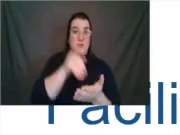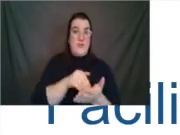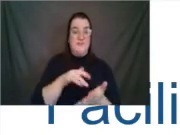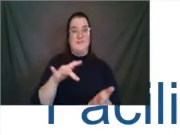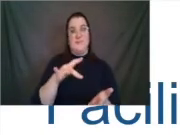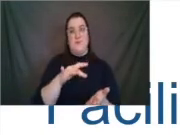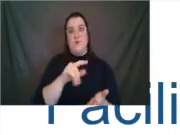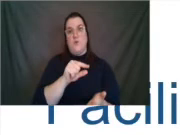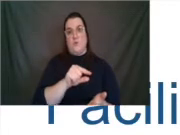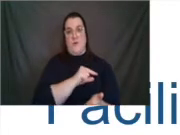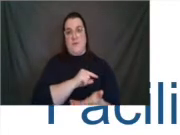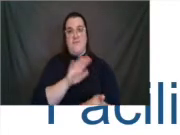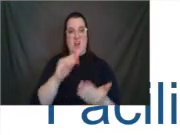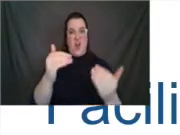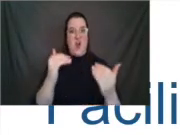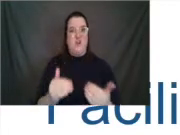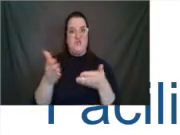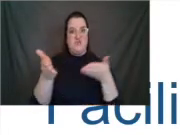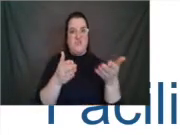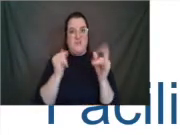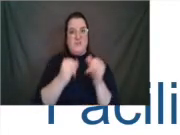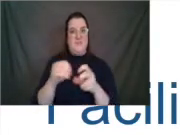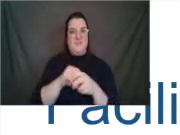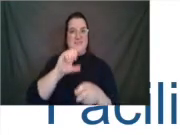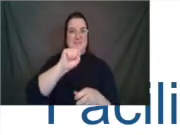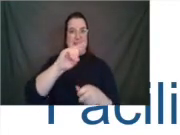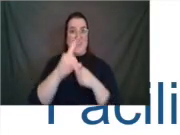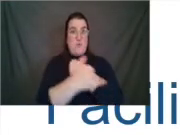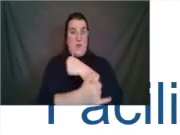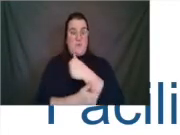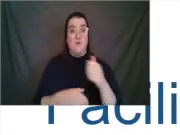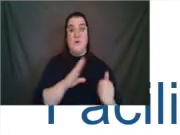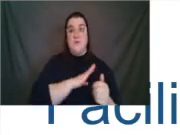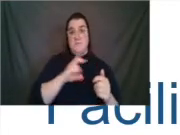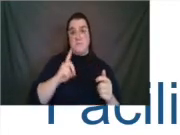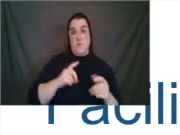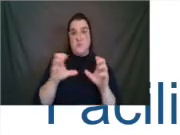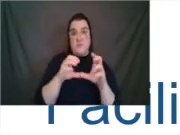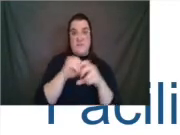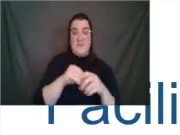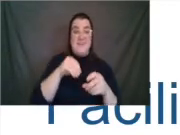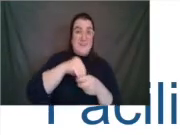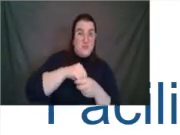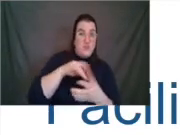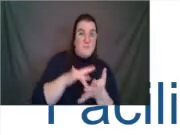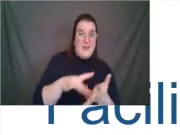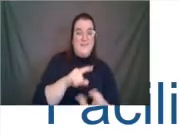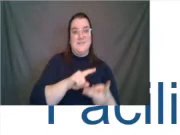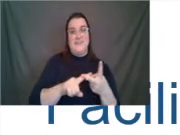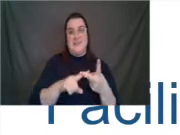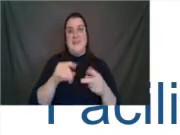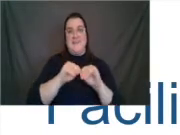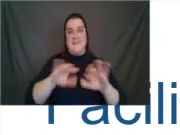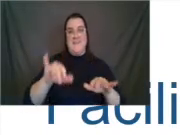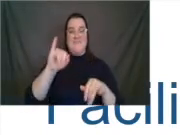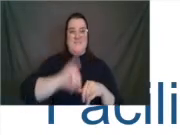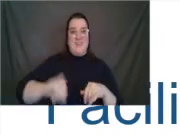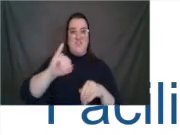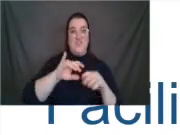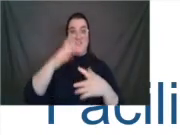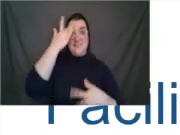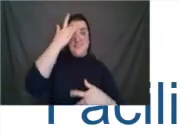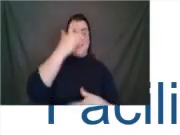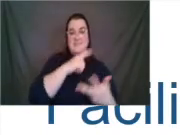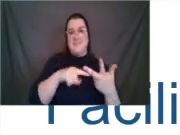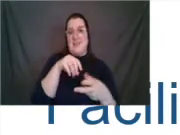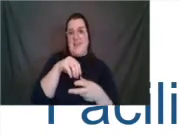serving nearly 200,000 medically underserved individuals throughout San Diego County. He is board certified in internal medicine, infectious